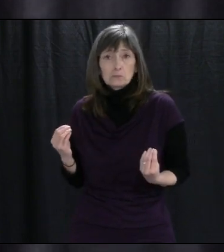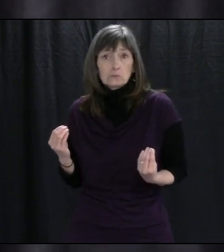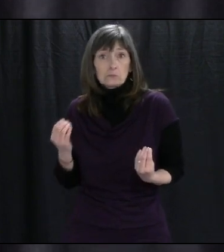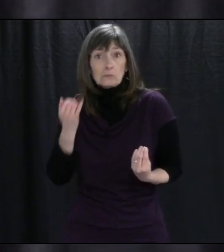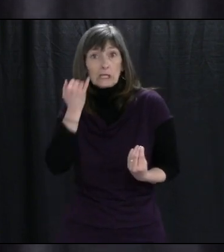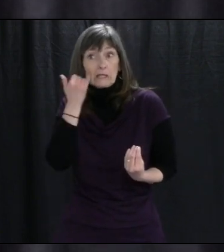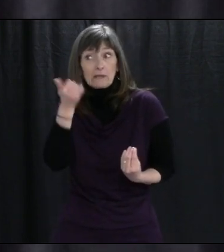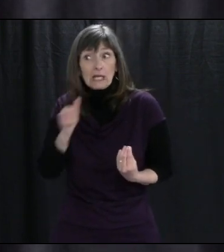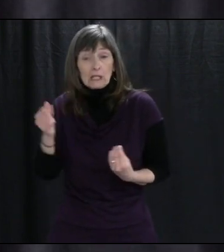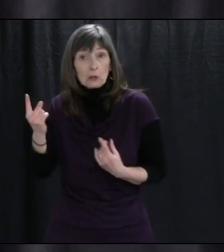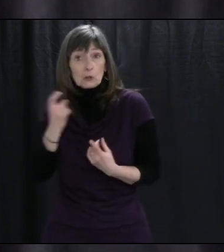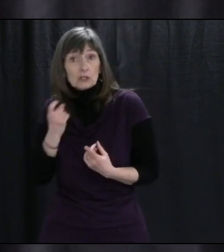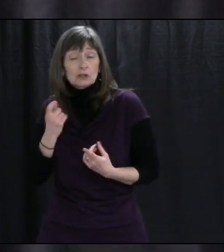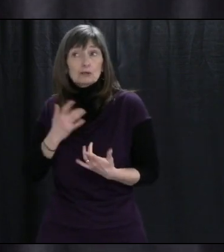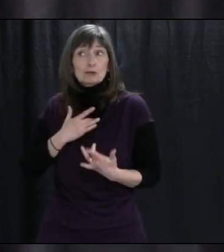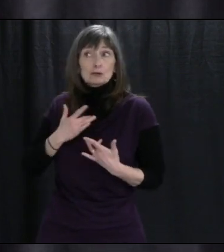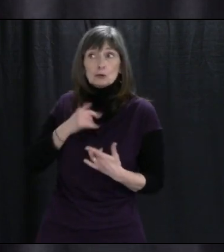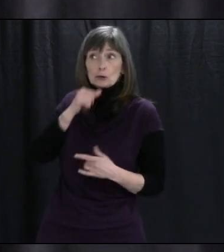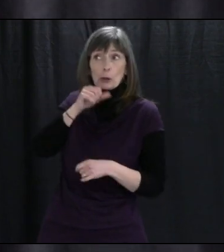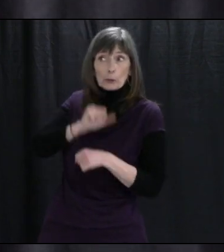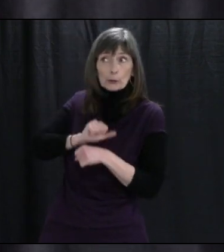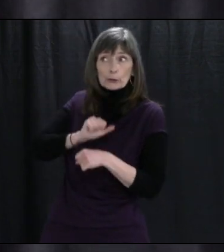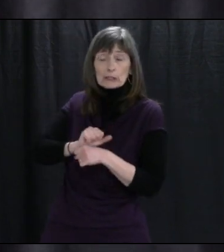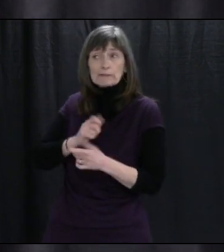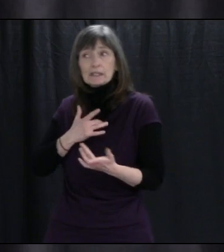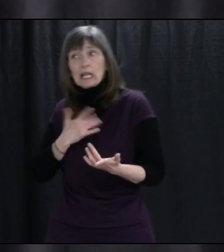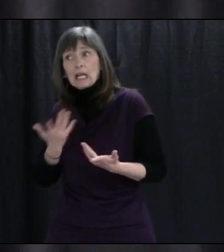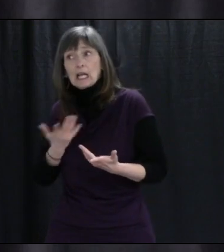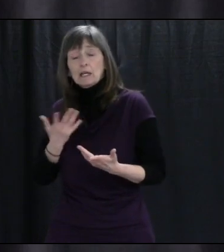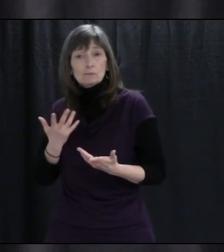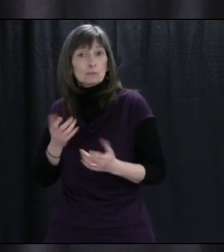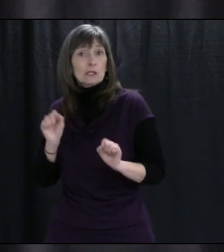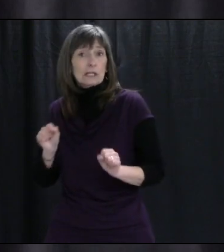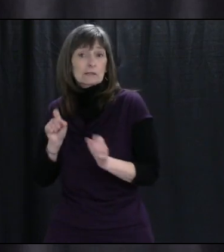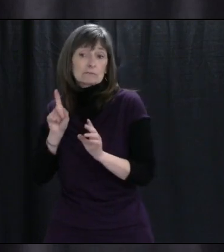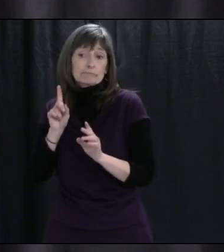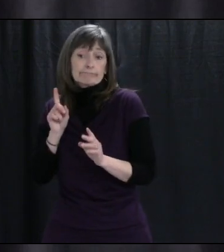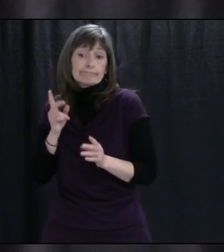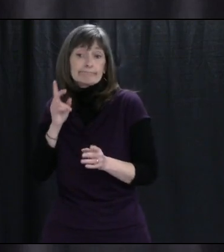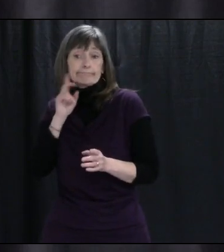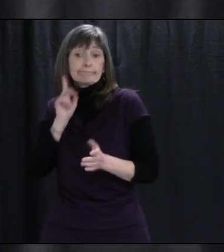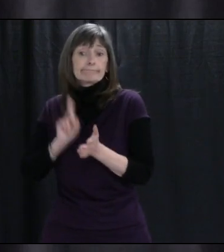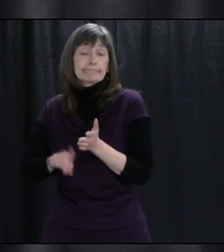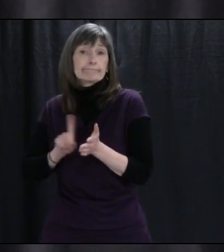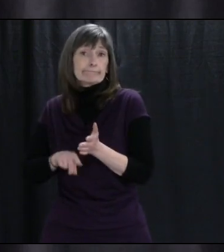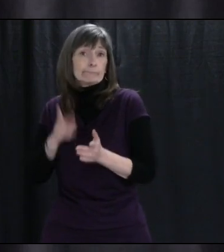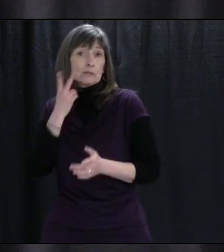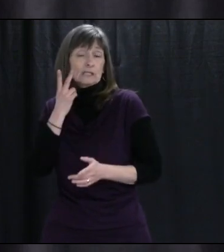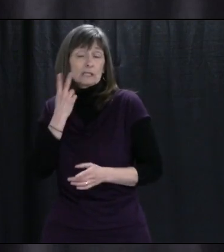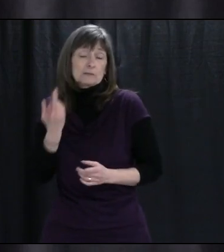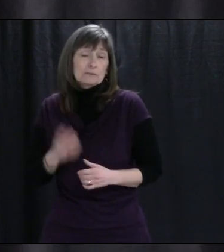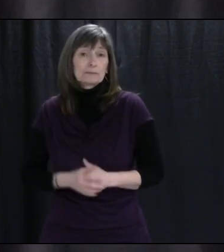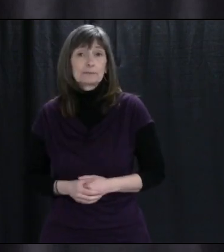if anyone had any questions about it, we'd be happy to look at the situation on a case-by-case basis.